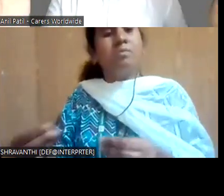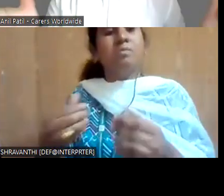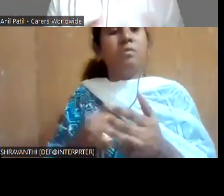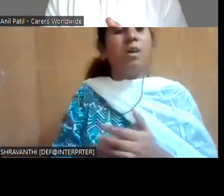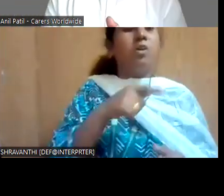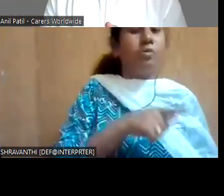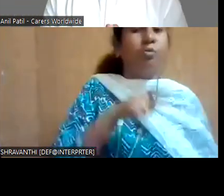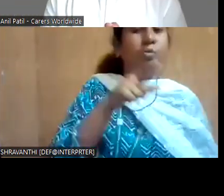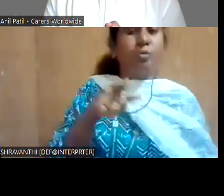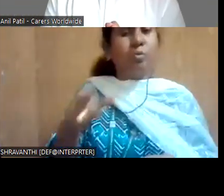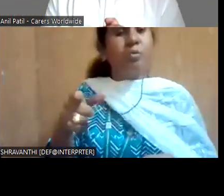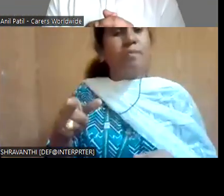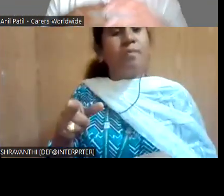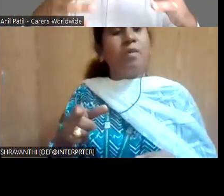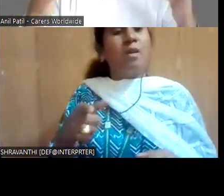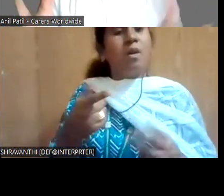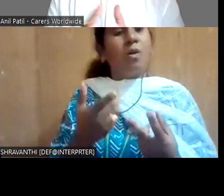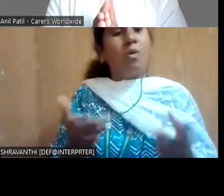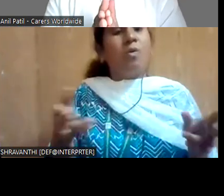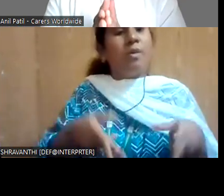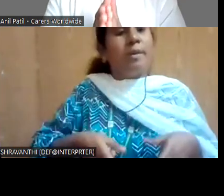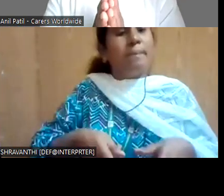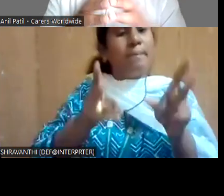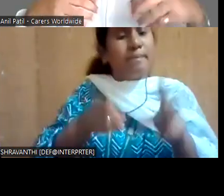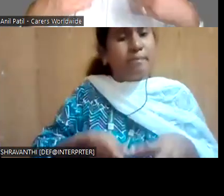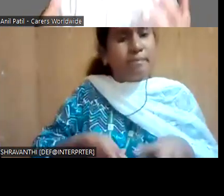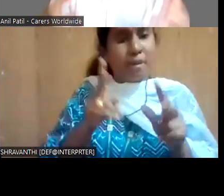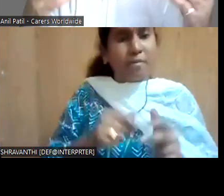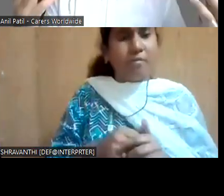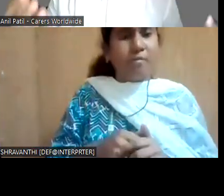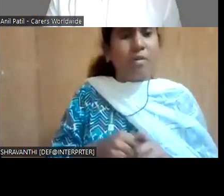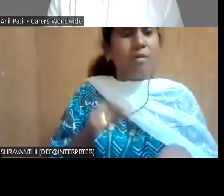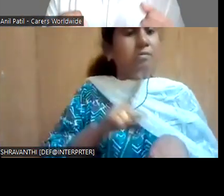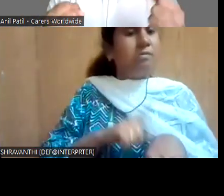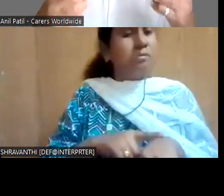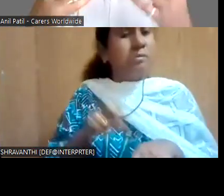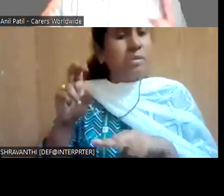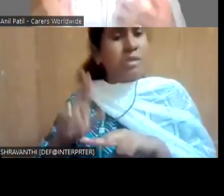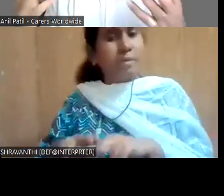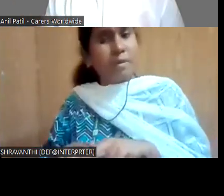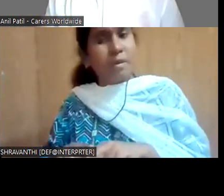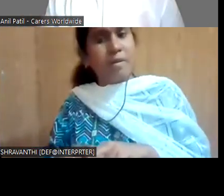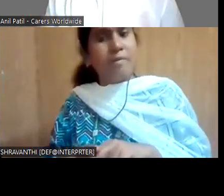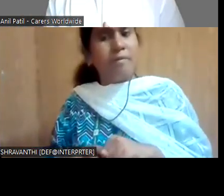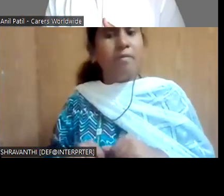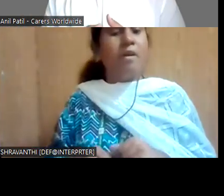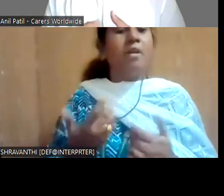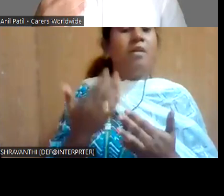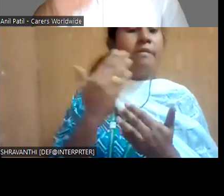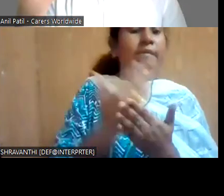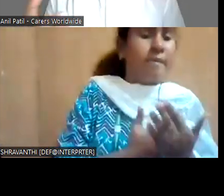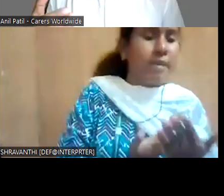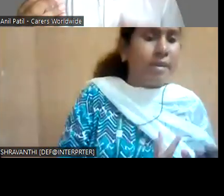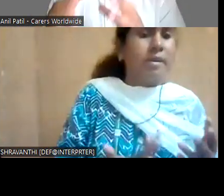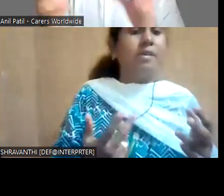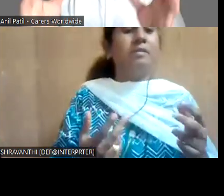and all on this virtual platform, we all take time off during the weekend or festivals and all. But